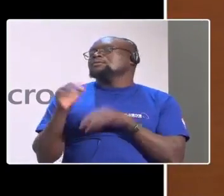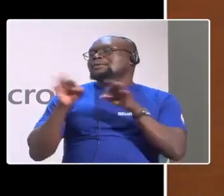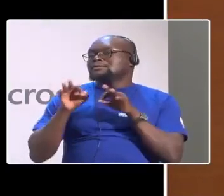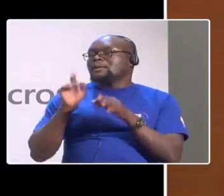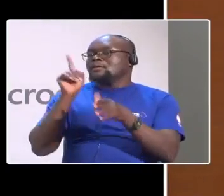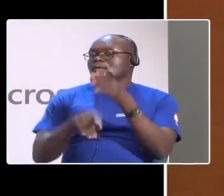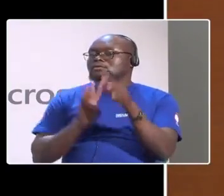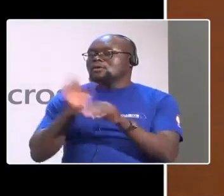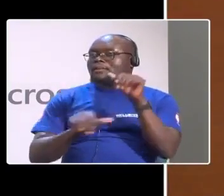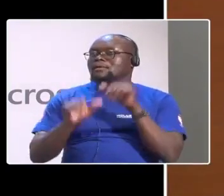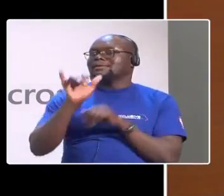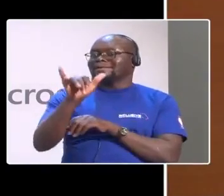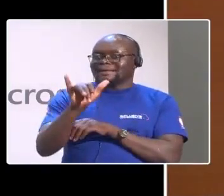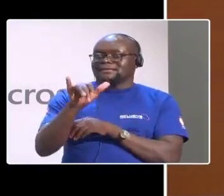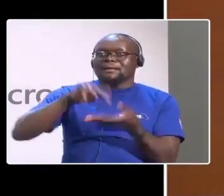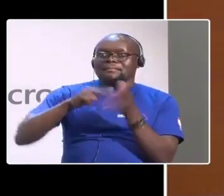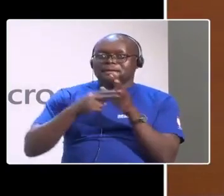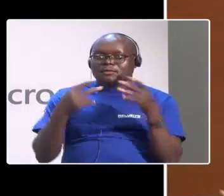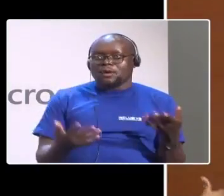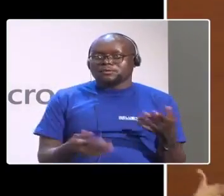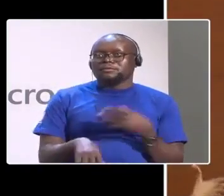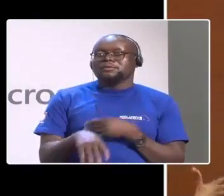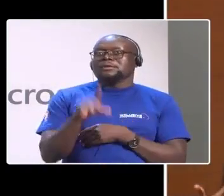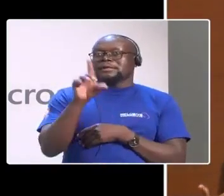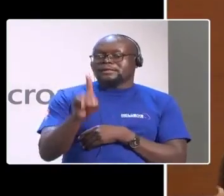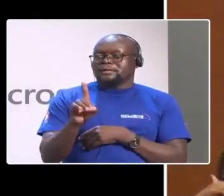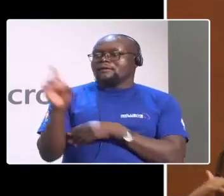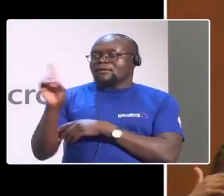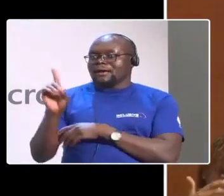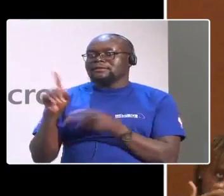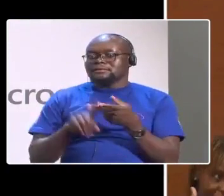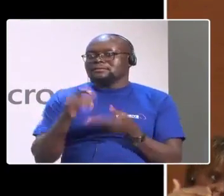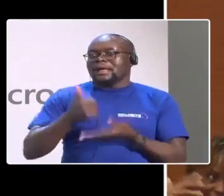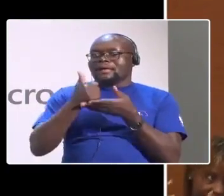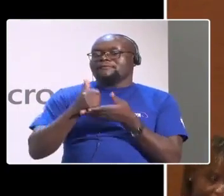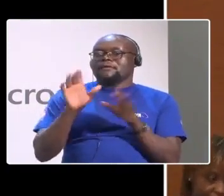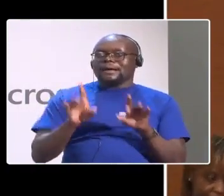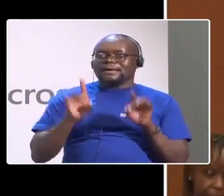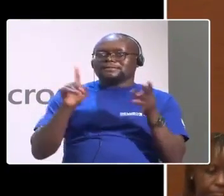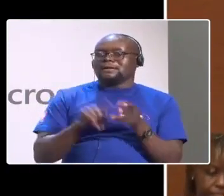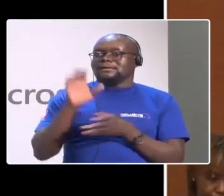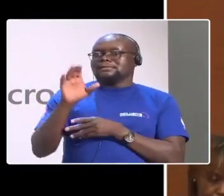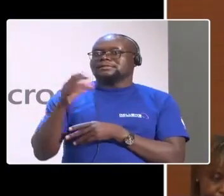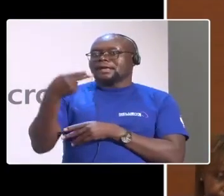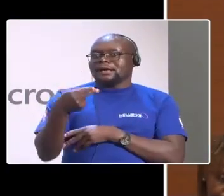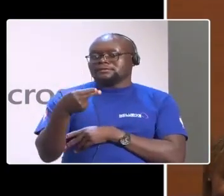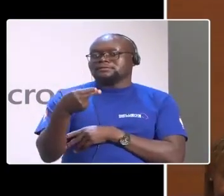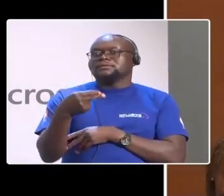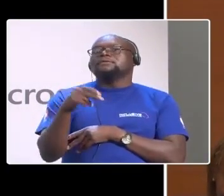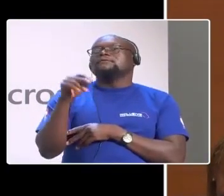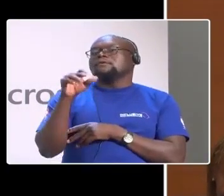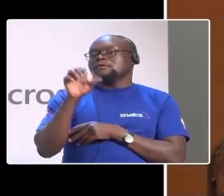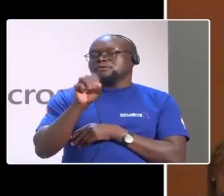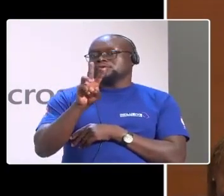what DACH means is D for Deutschland, A for Austria, CH for Switzerland. That